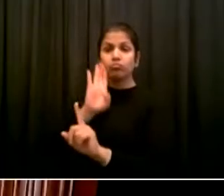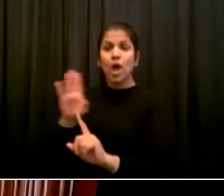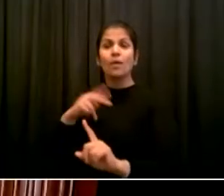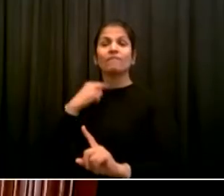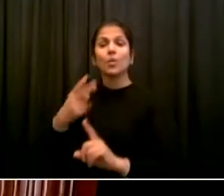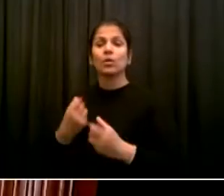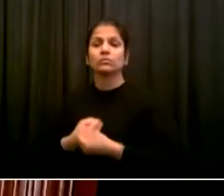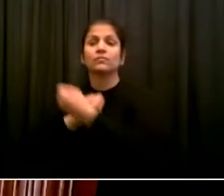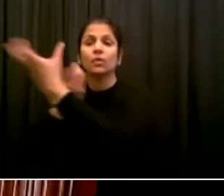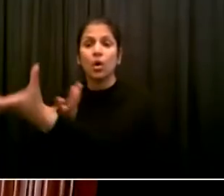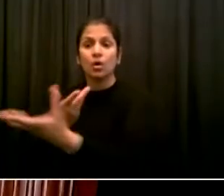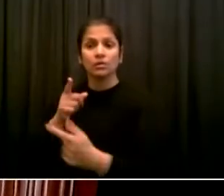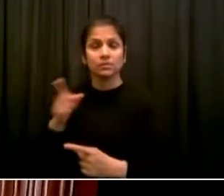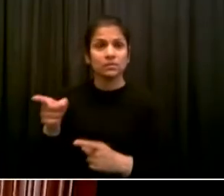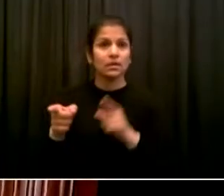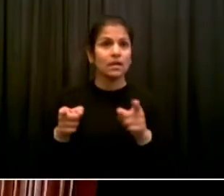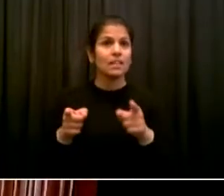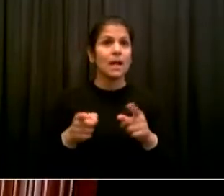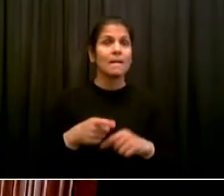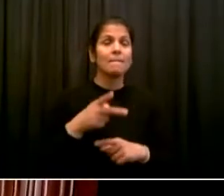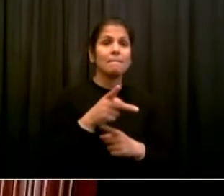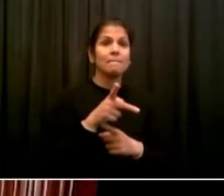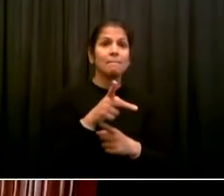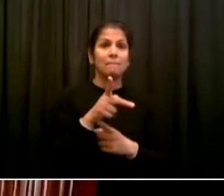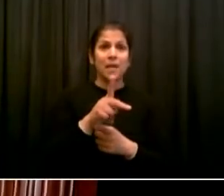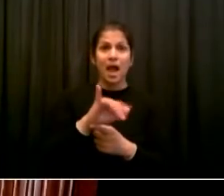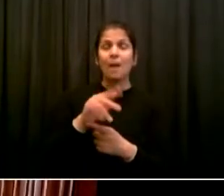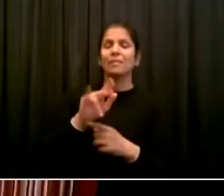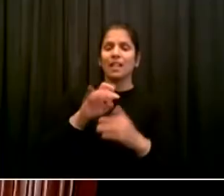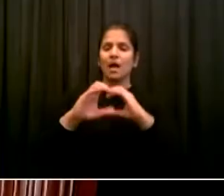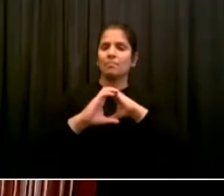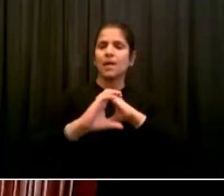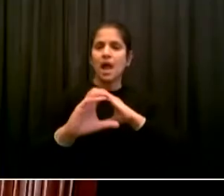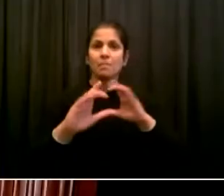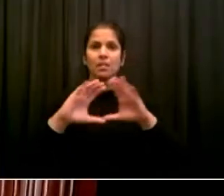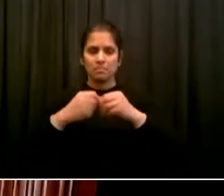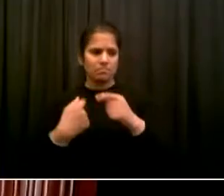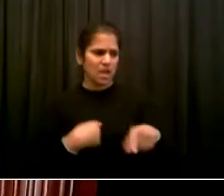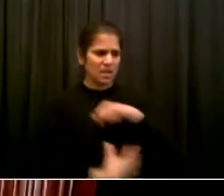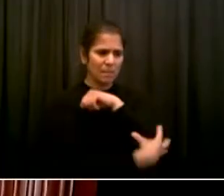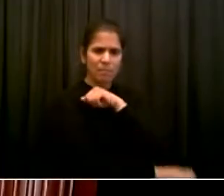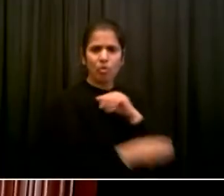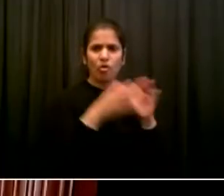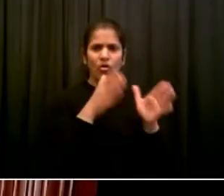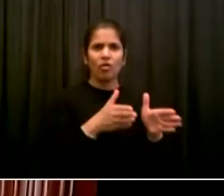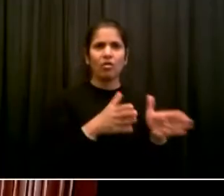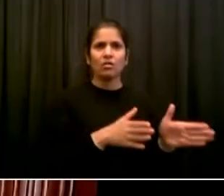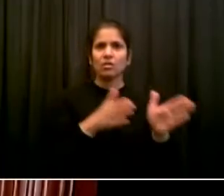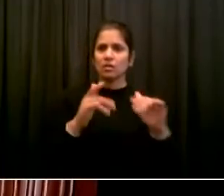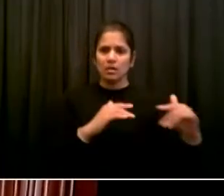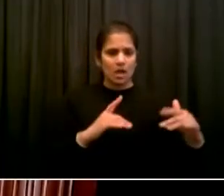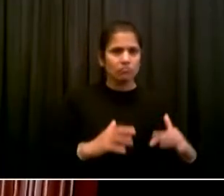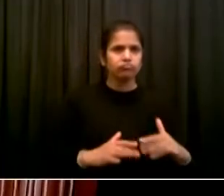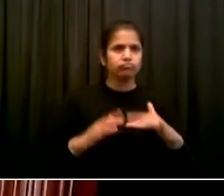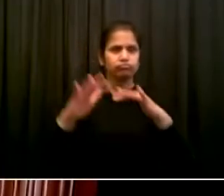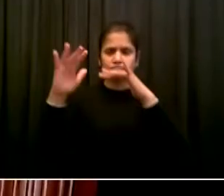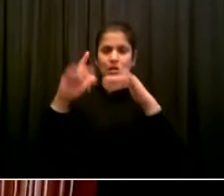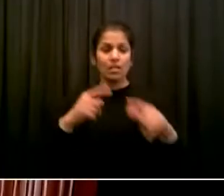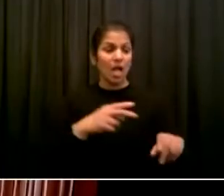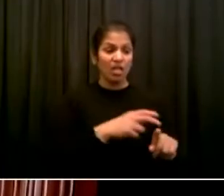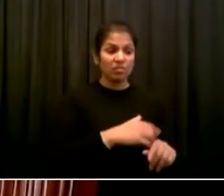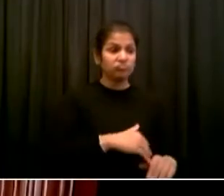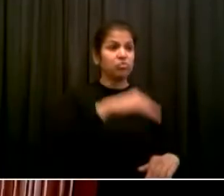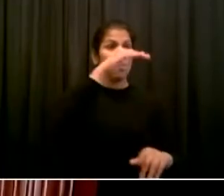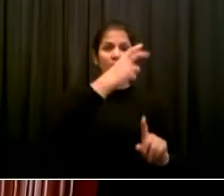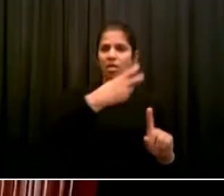that is a genuine poverty to prison and criminal justice pipeline. It requires NYPD